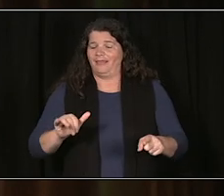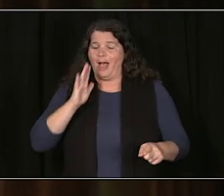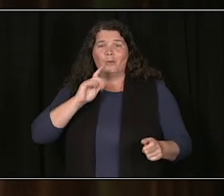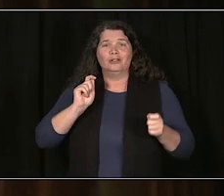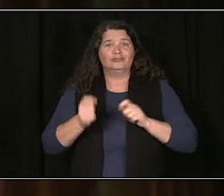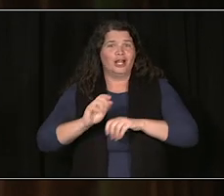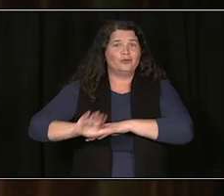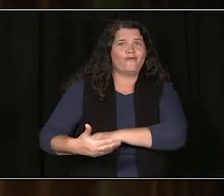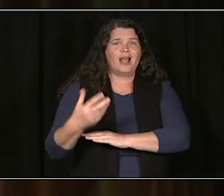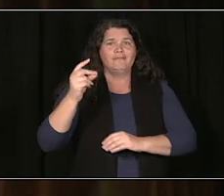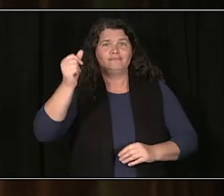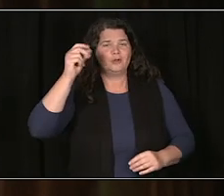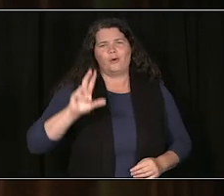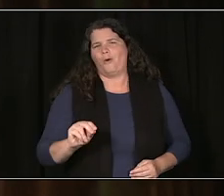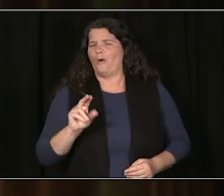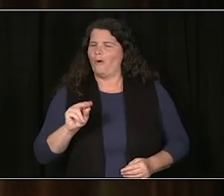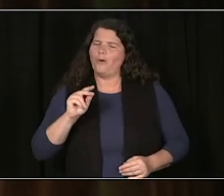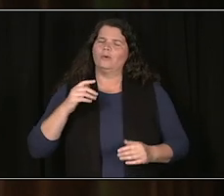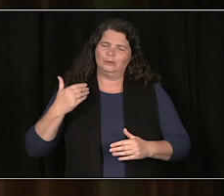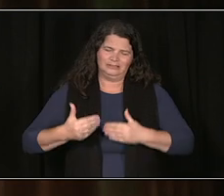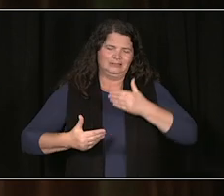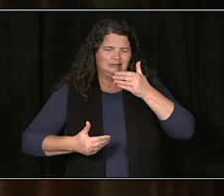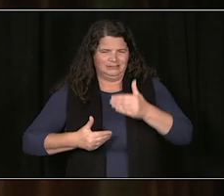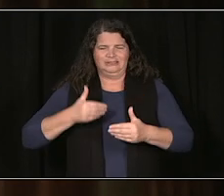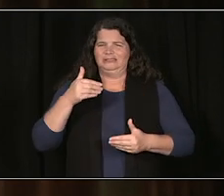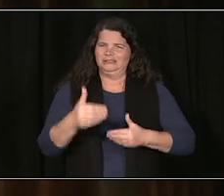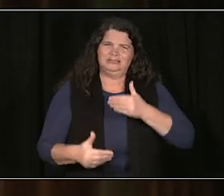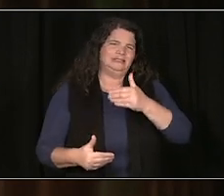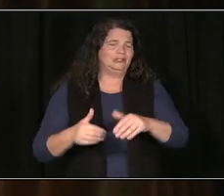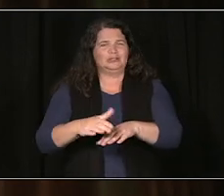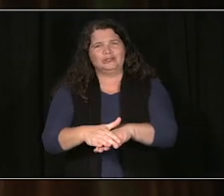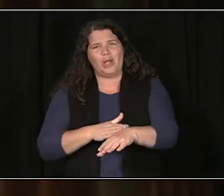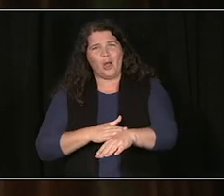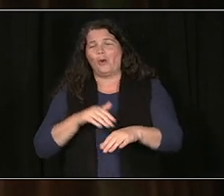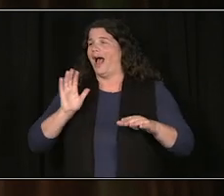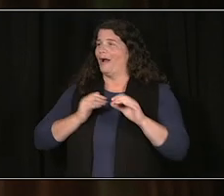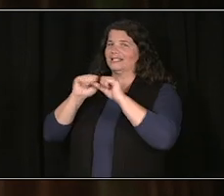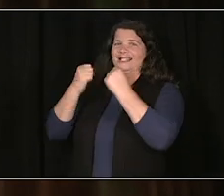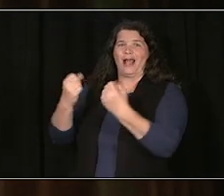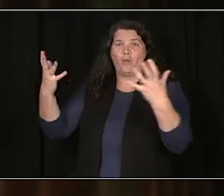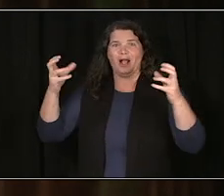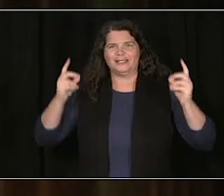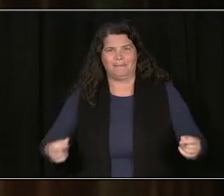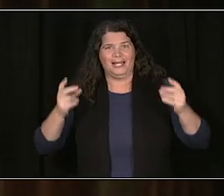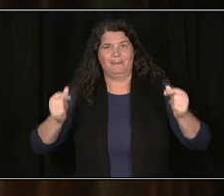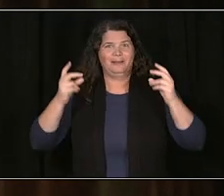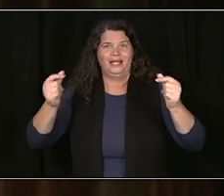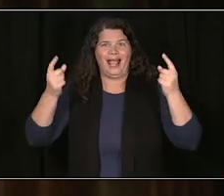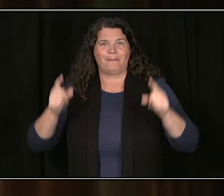takes generations sometimes. It can be slow, it can take time, and we live in this society of instant gratification. Well, guess